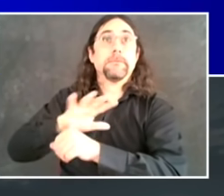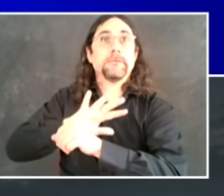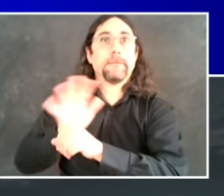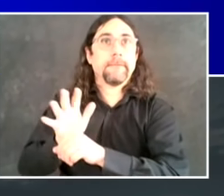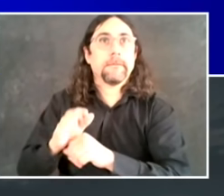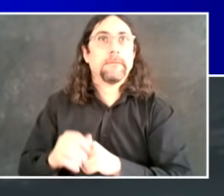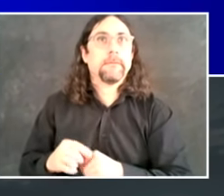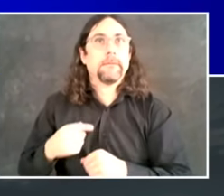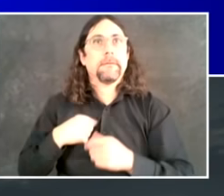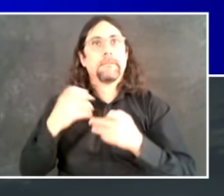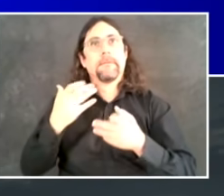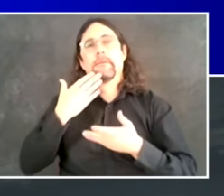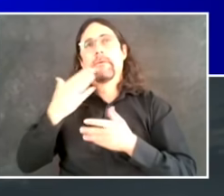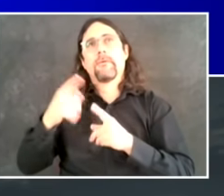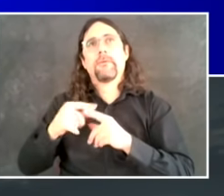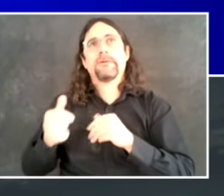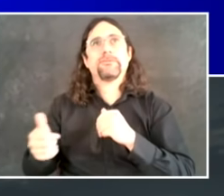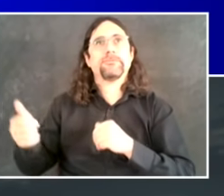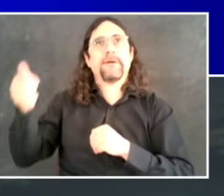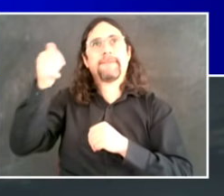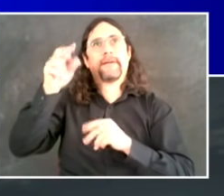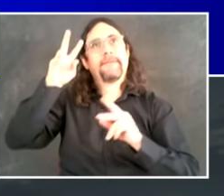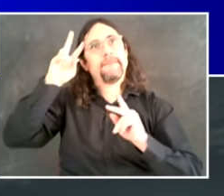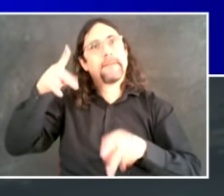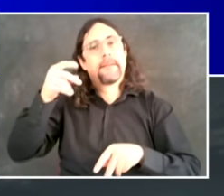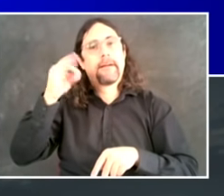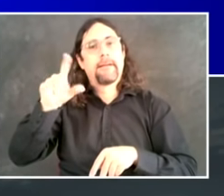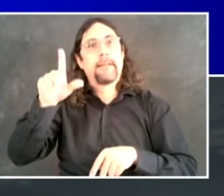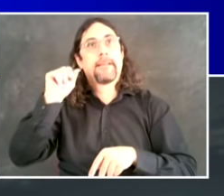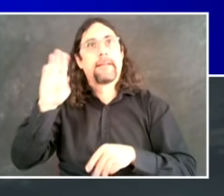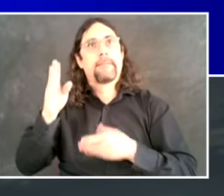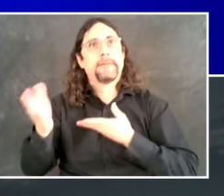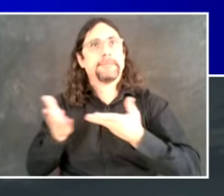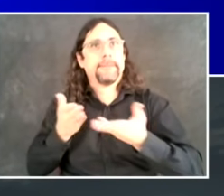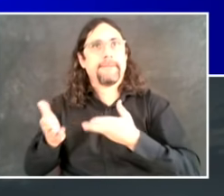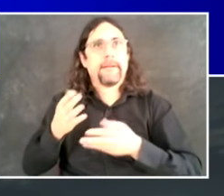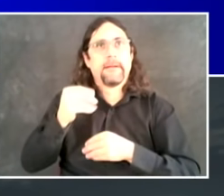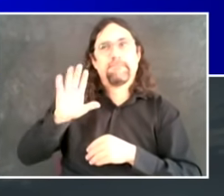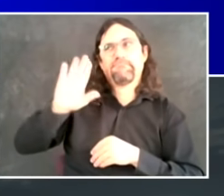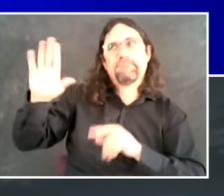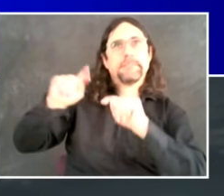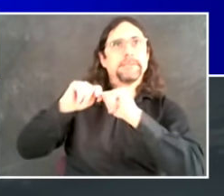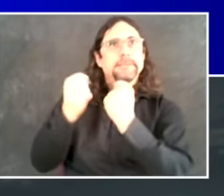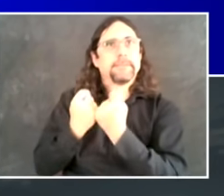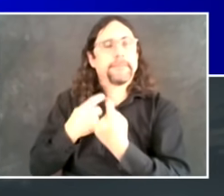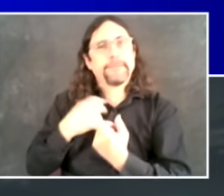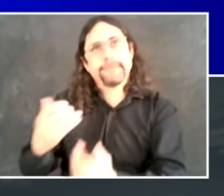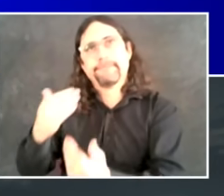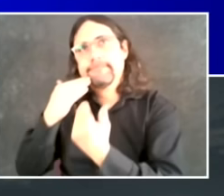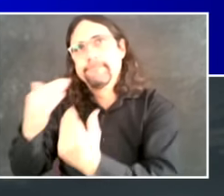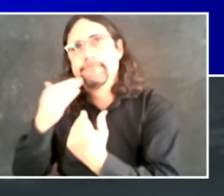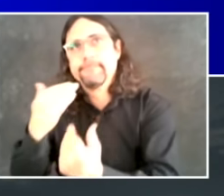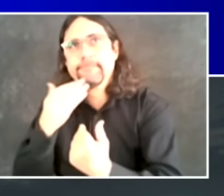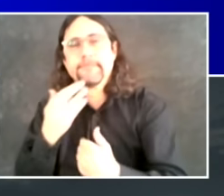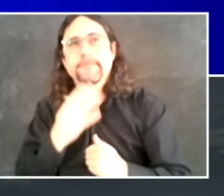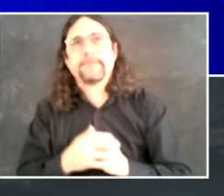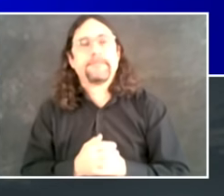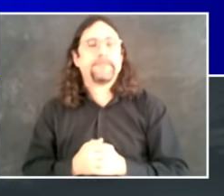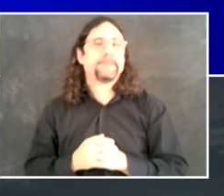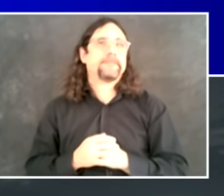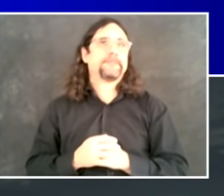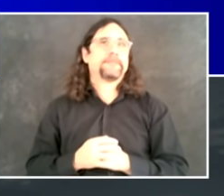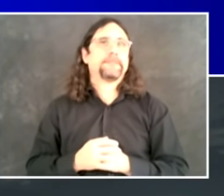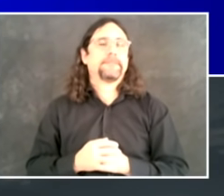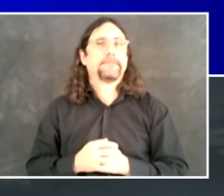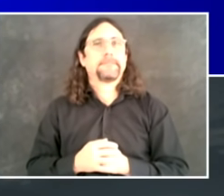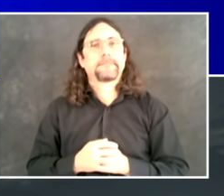her entire team. Thank you so much. So remember, when you're thinking of all the reasons to be thankful